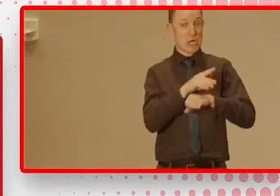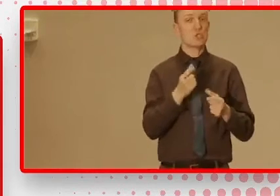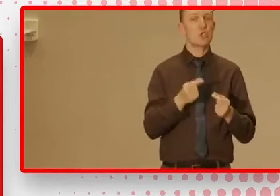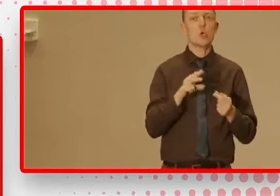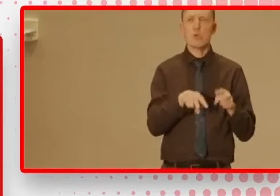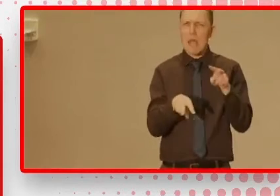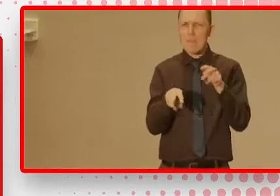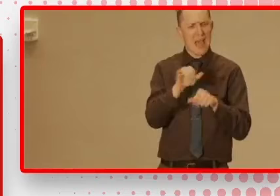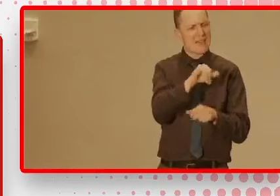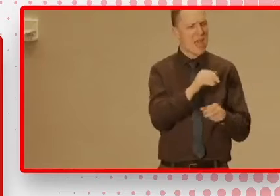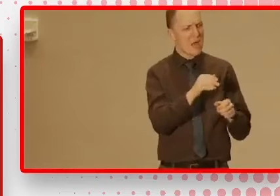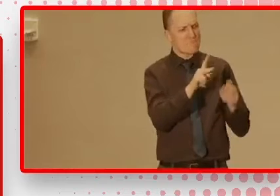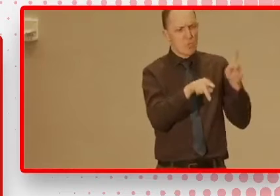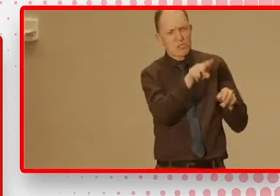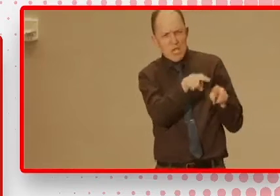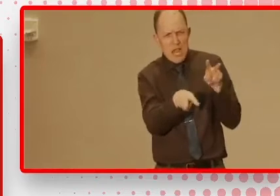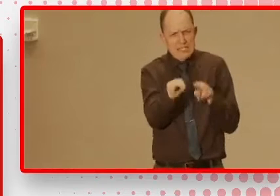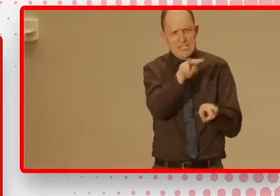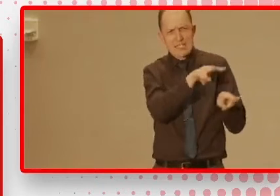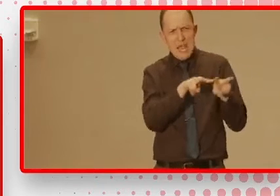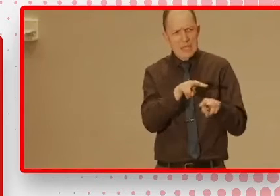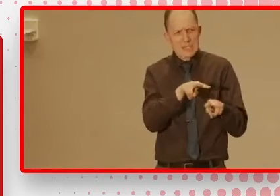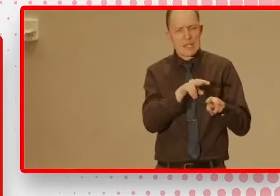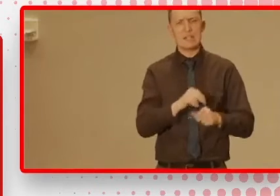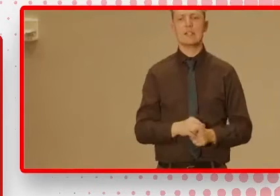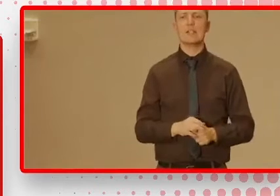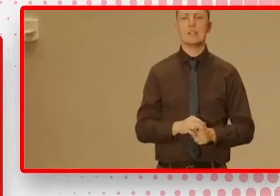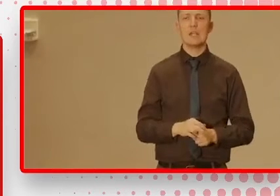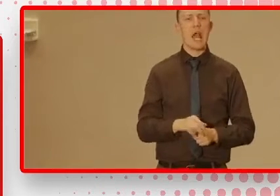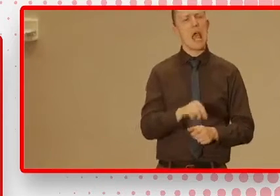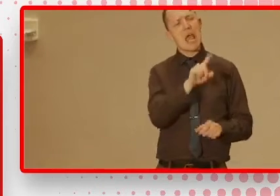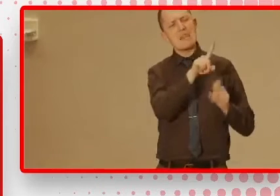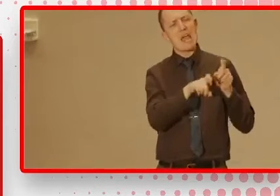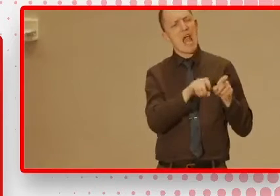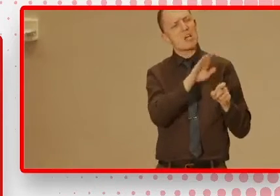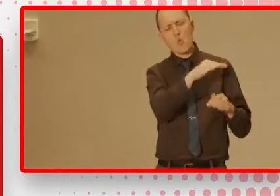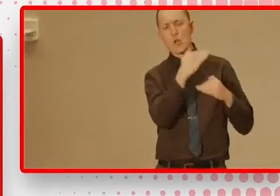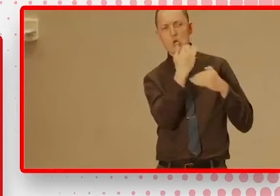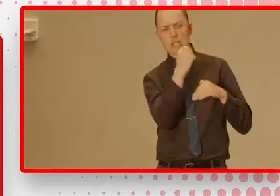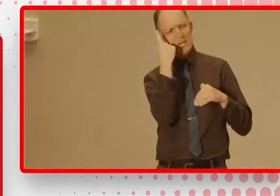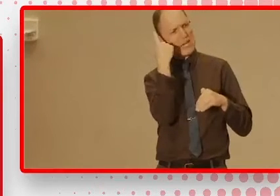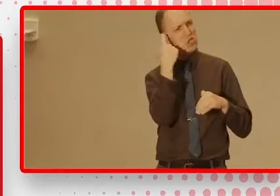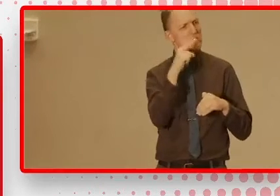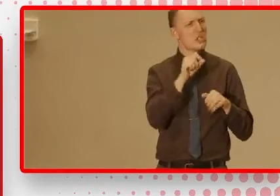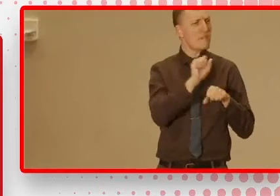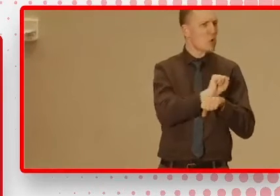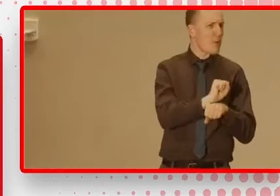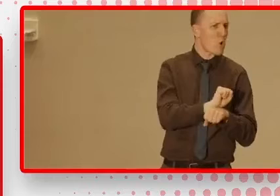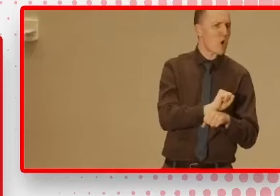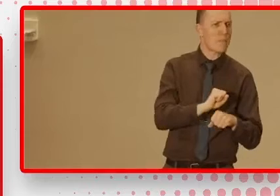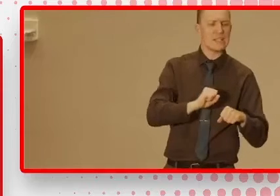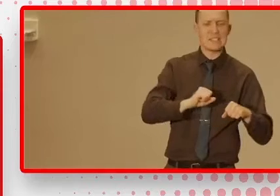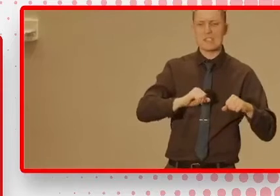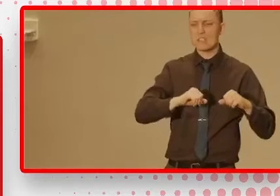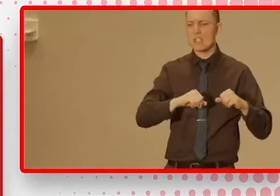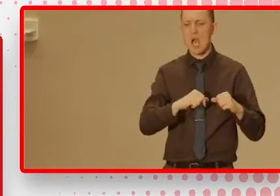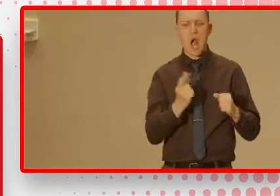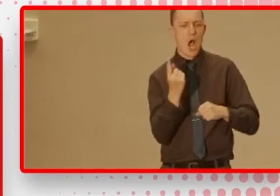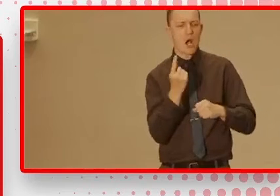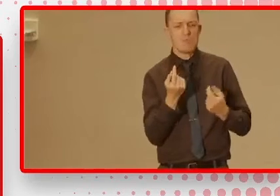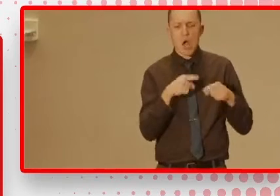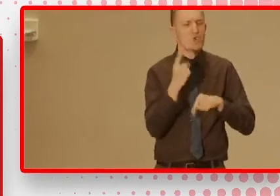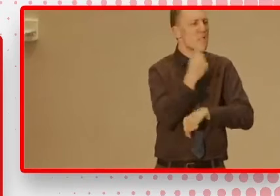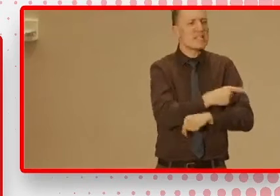assess that individual. They ask, what is your limitation to employment? How's your day spent? How does